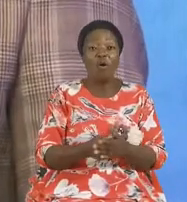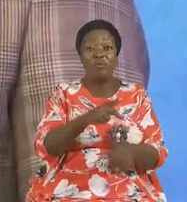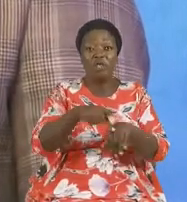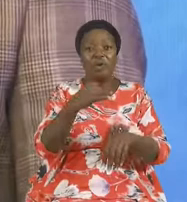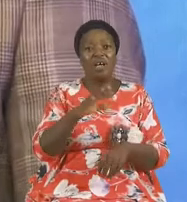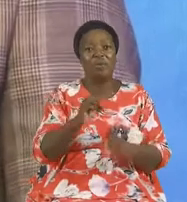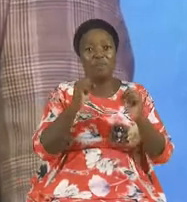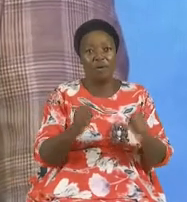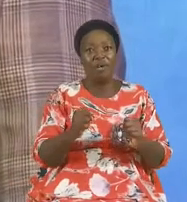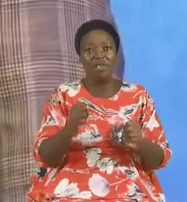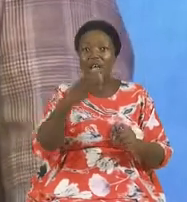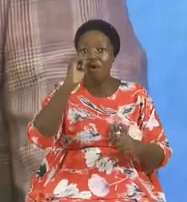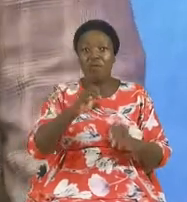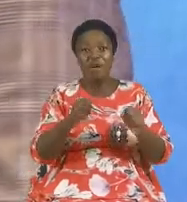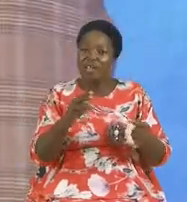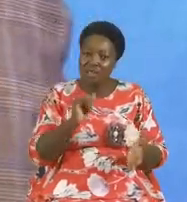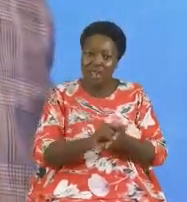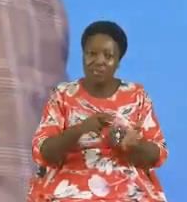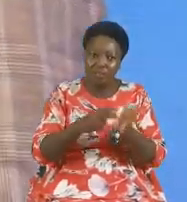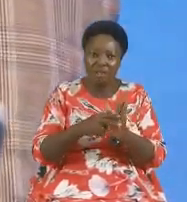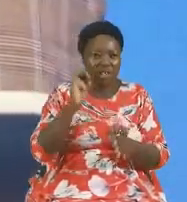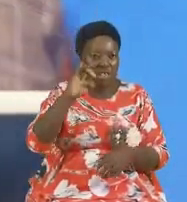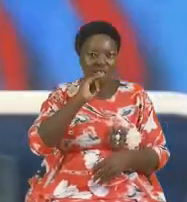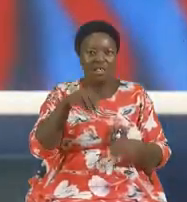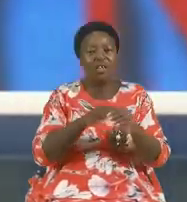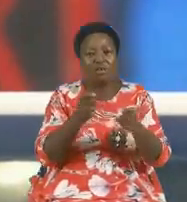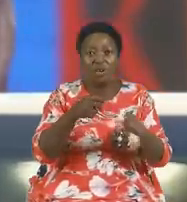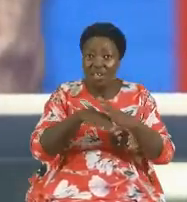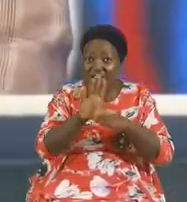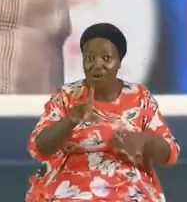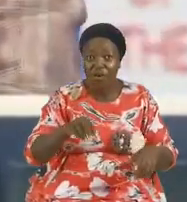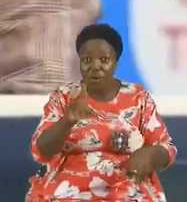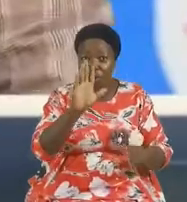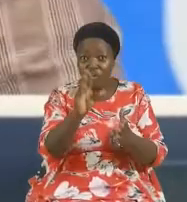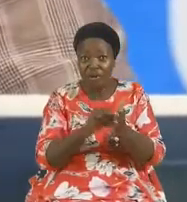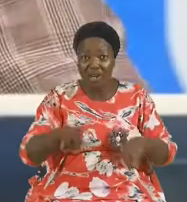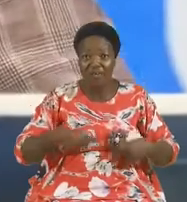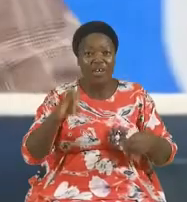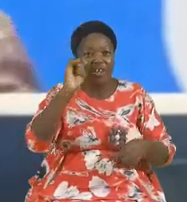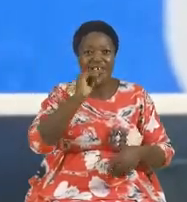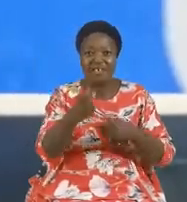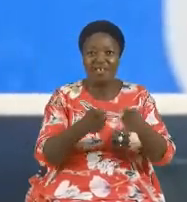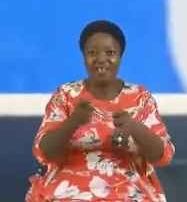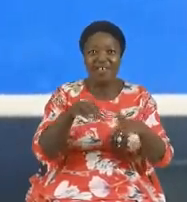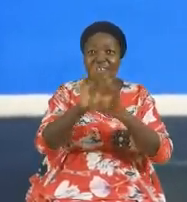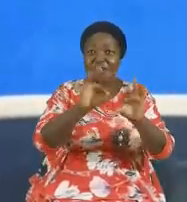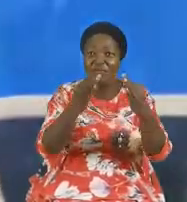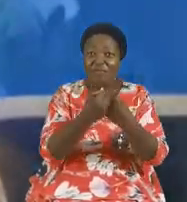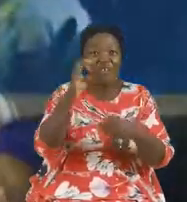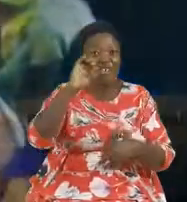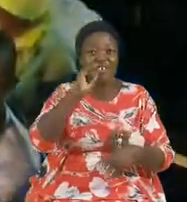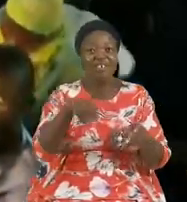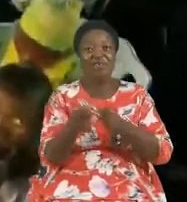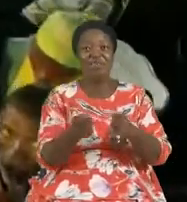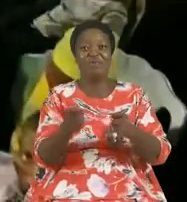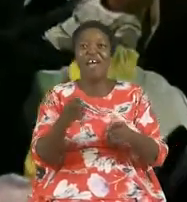head of all principality and power. That means then he's in charge. In your life, he's in